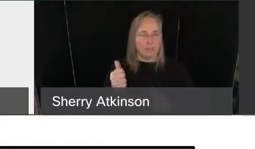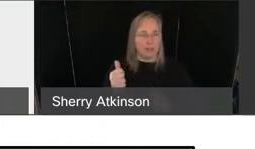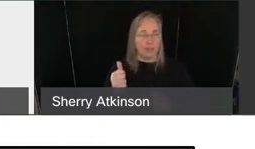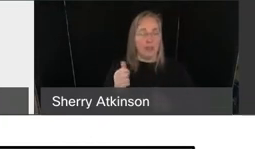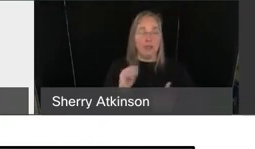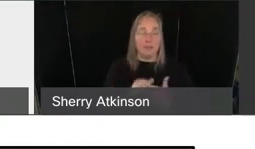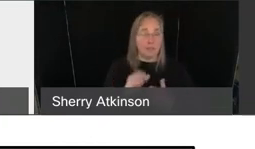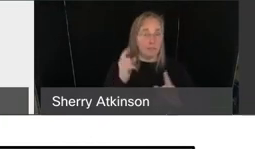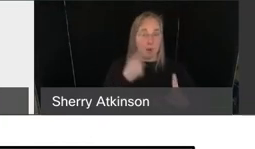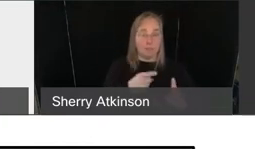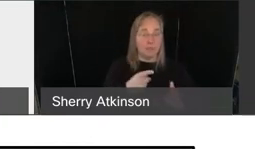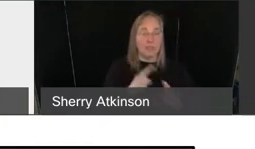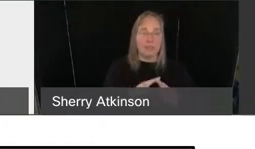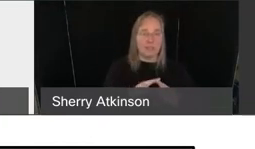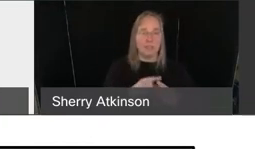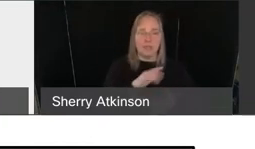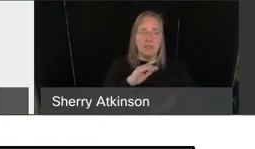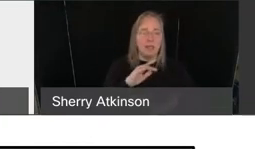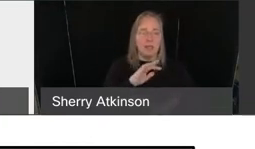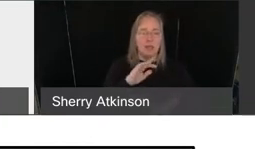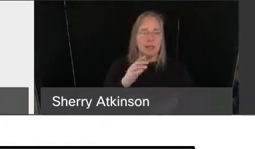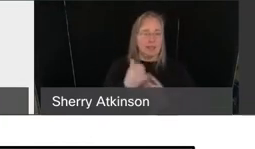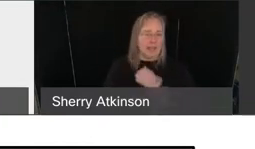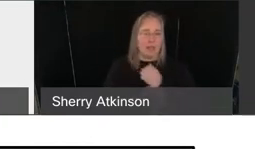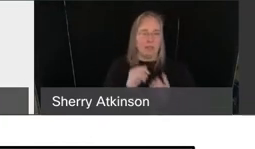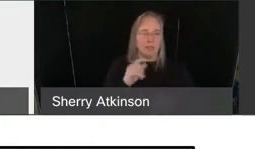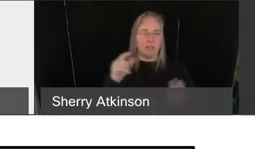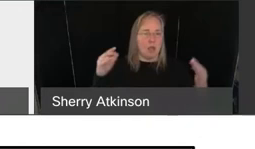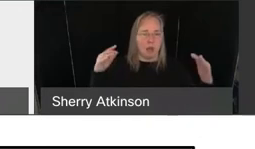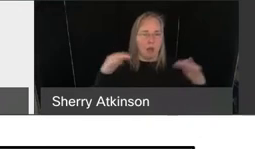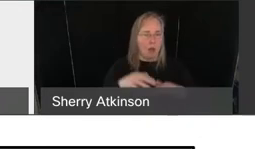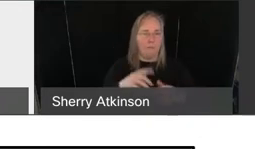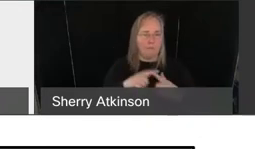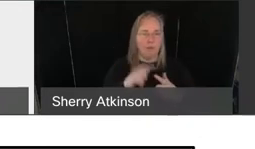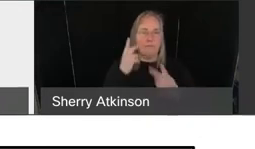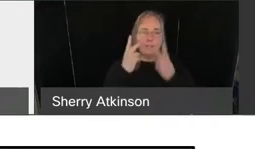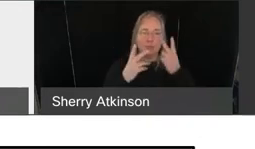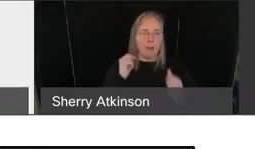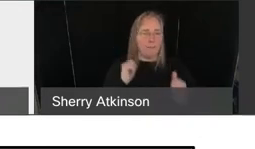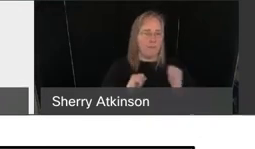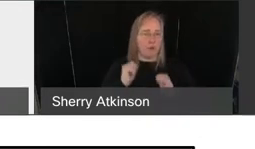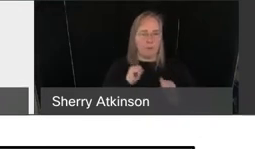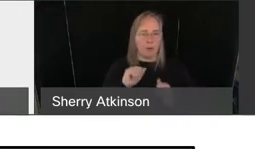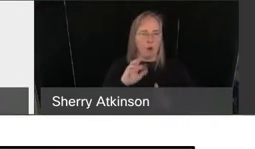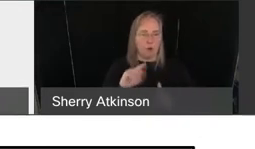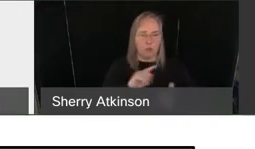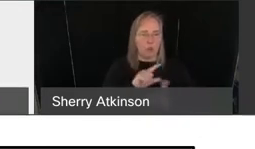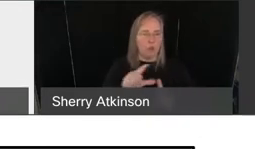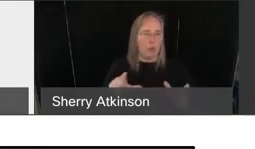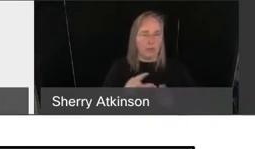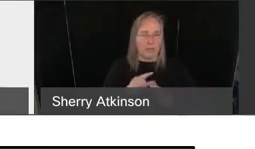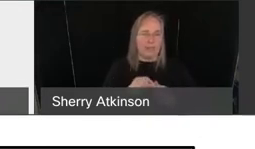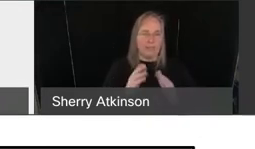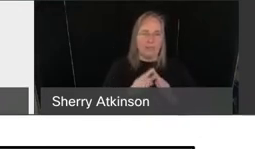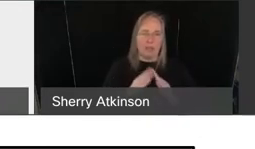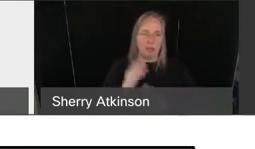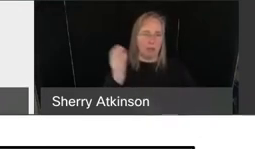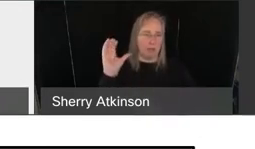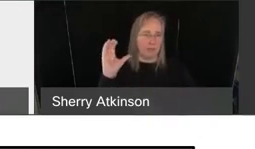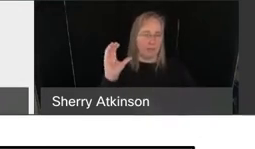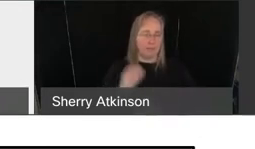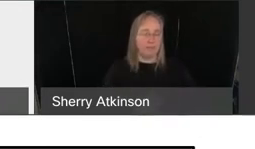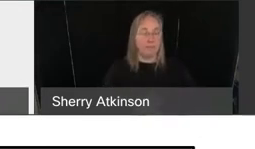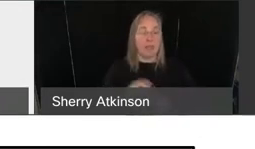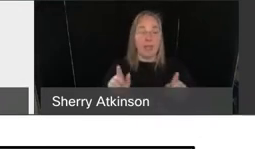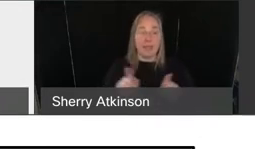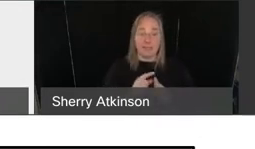served as the county's hub for visual and performing arts, which would be located in downtown Columbia. As I mentioned,